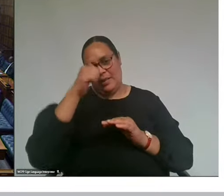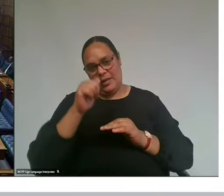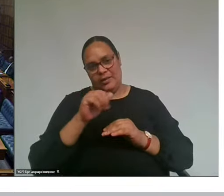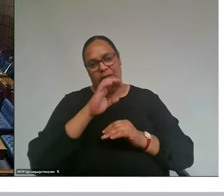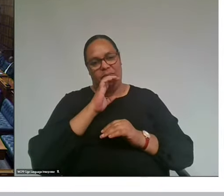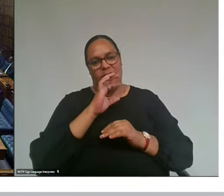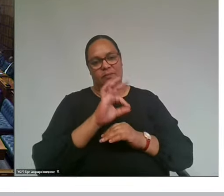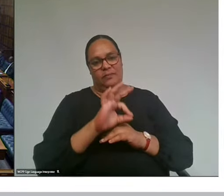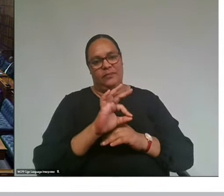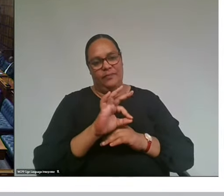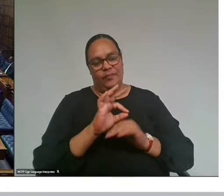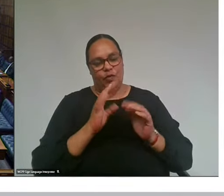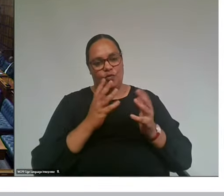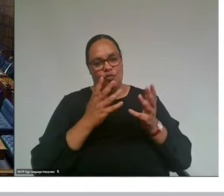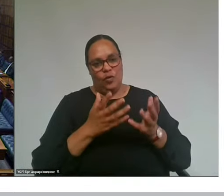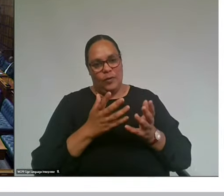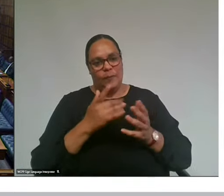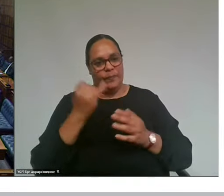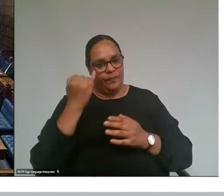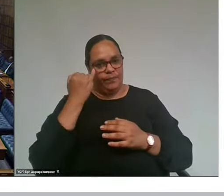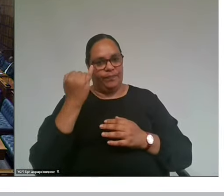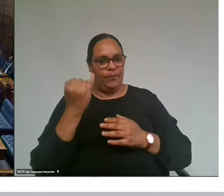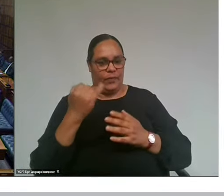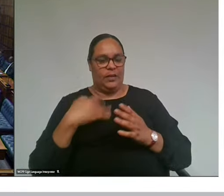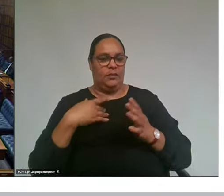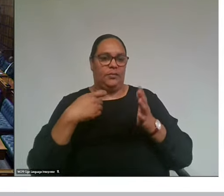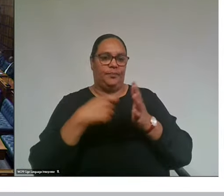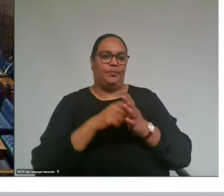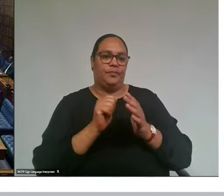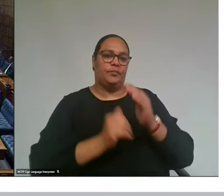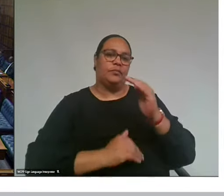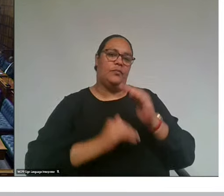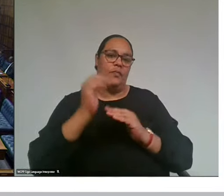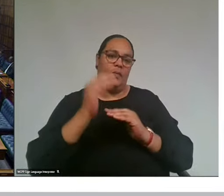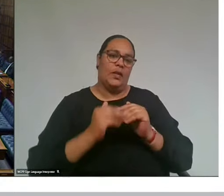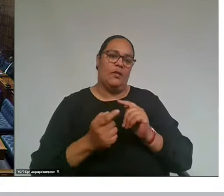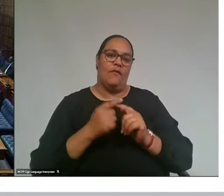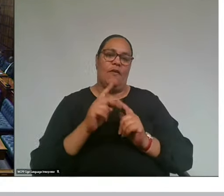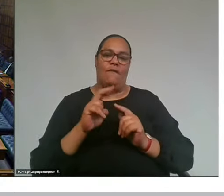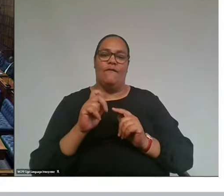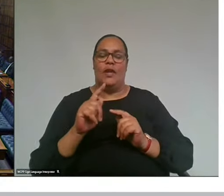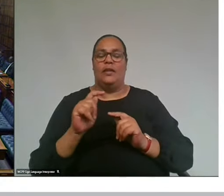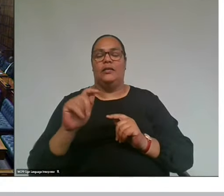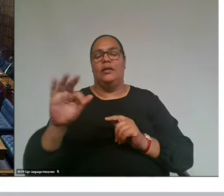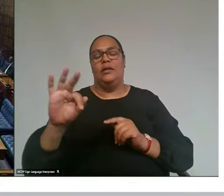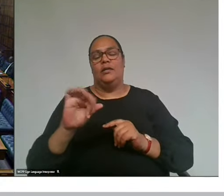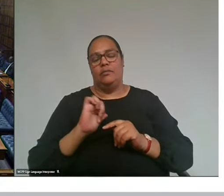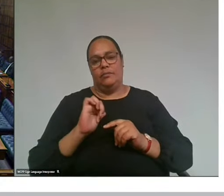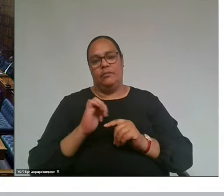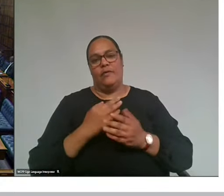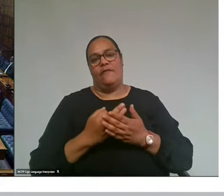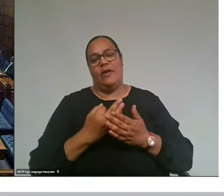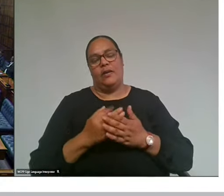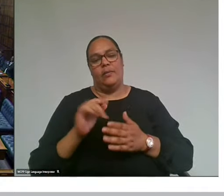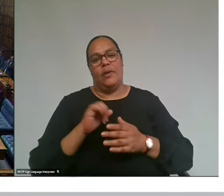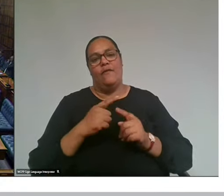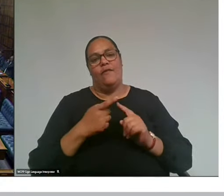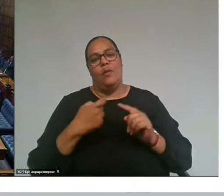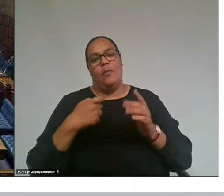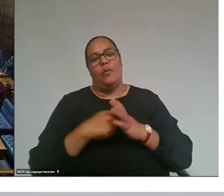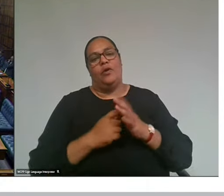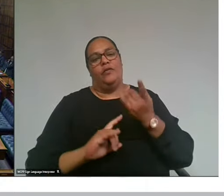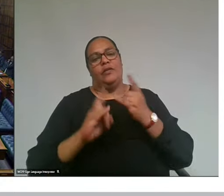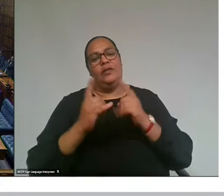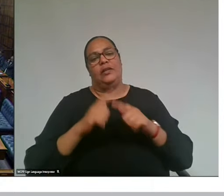took the the initiative to purchase that building from a vet refund that we claimed from a purchase of the